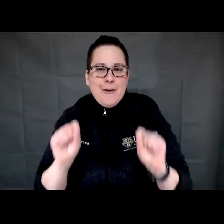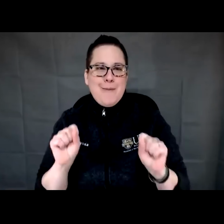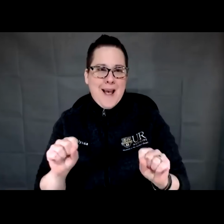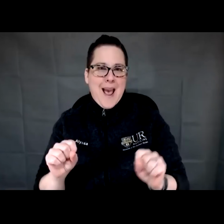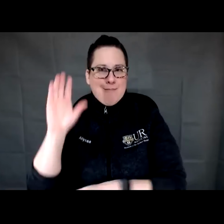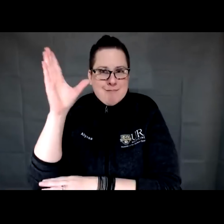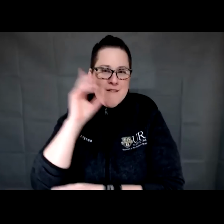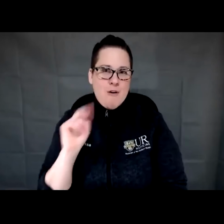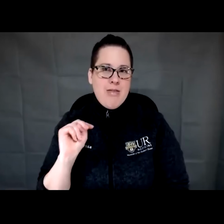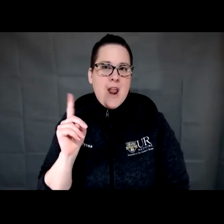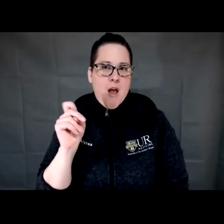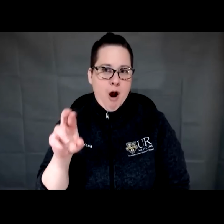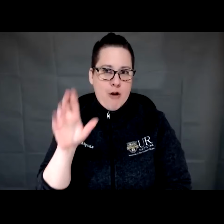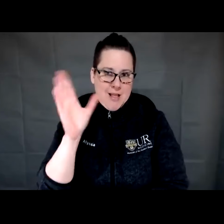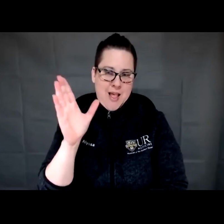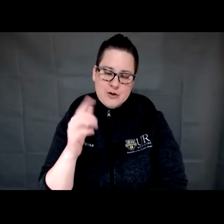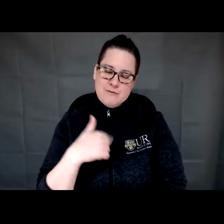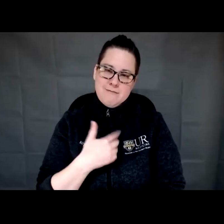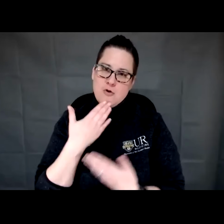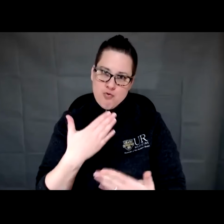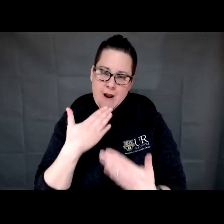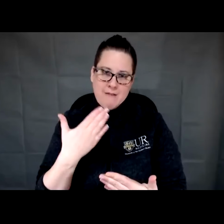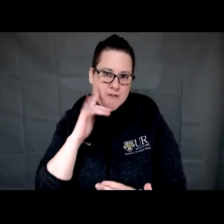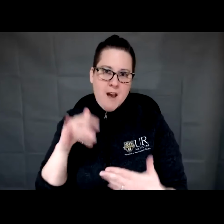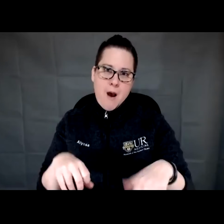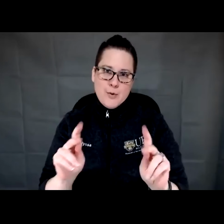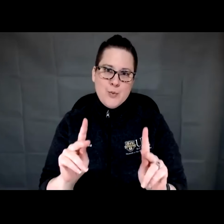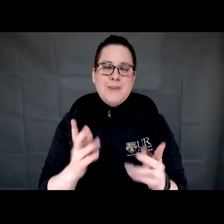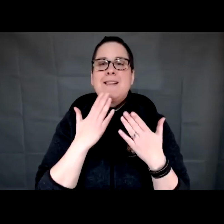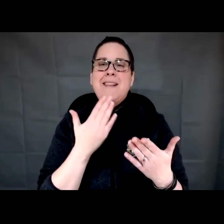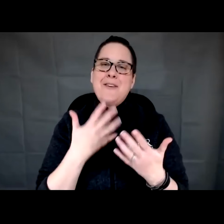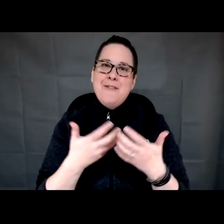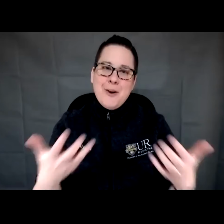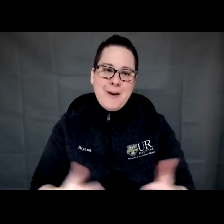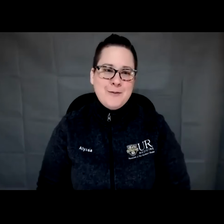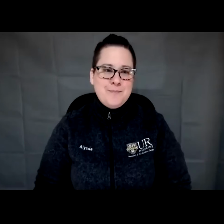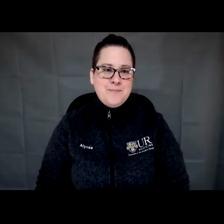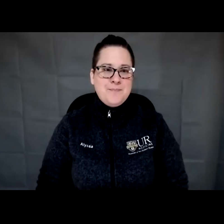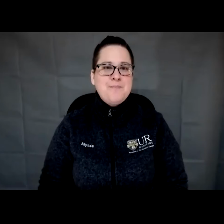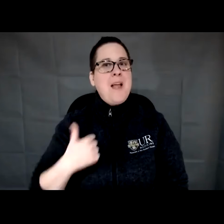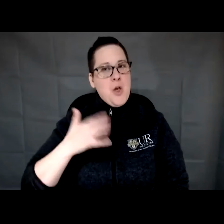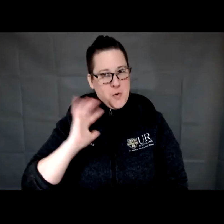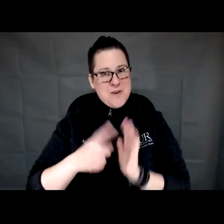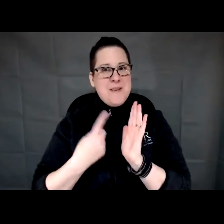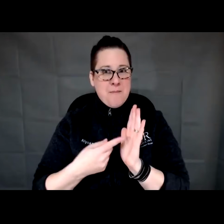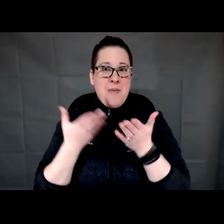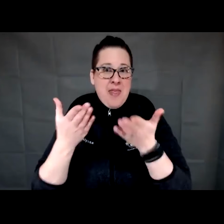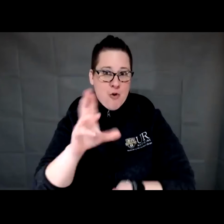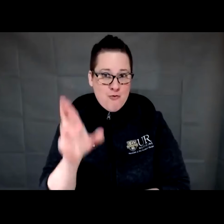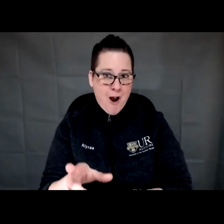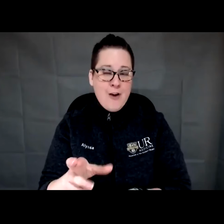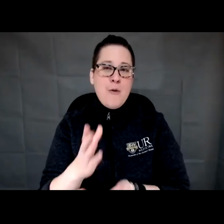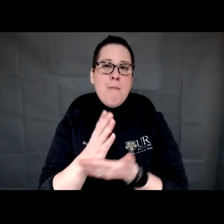Notter lecture. I'm very grateful for that opportunity, so thank you very much. I used to sometimes spend time at Rochester as part of